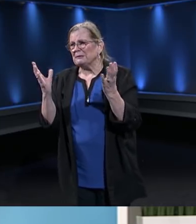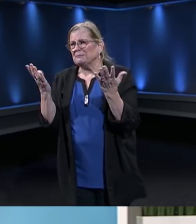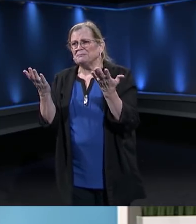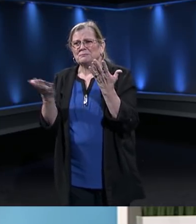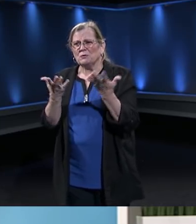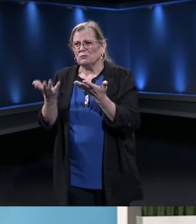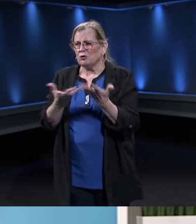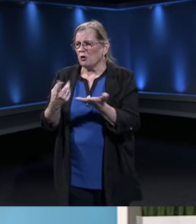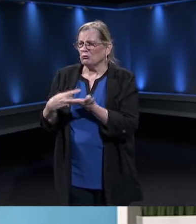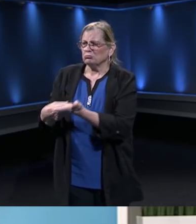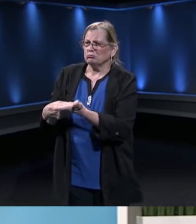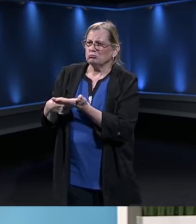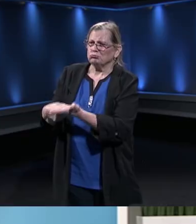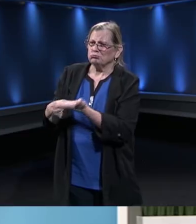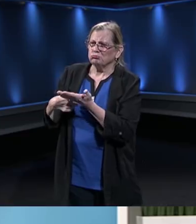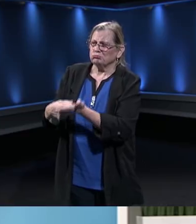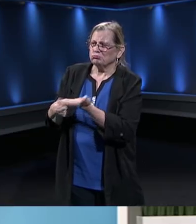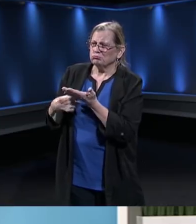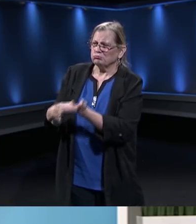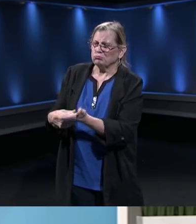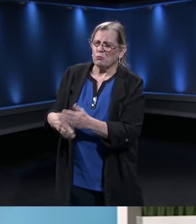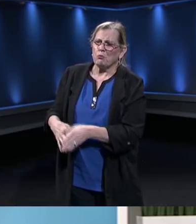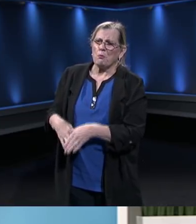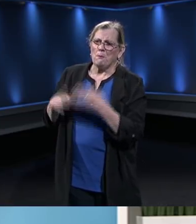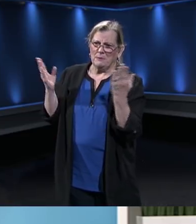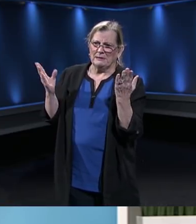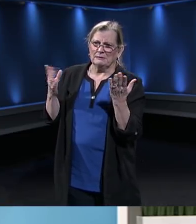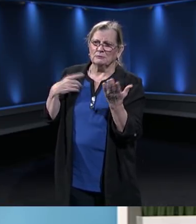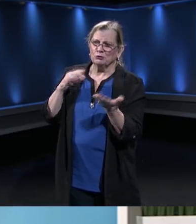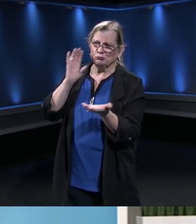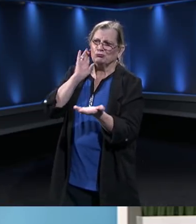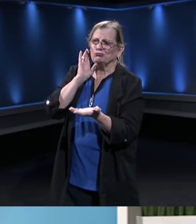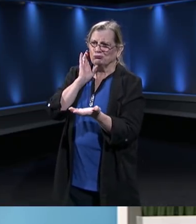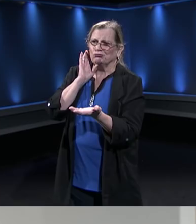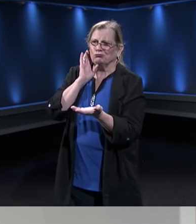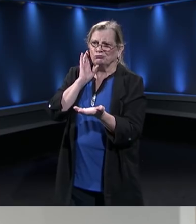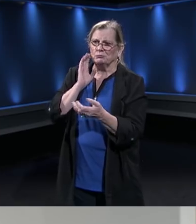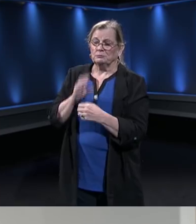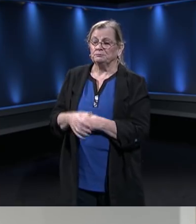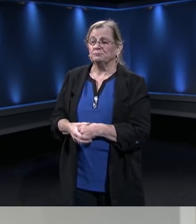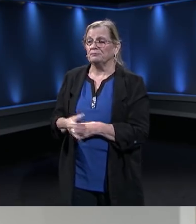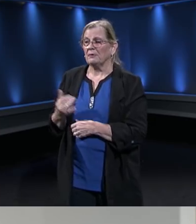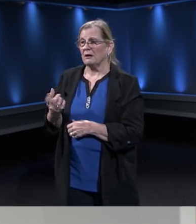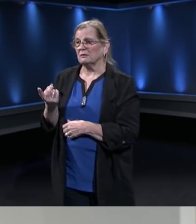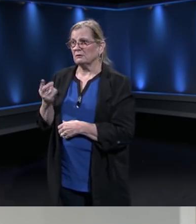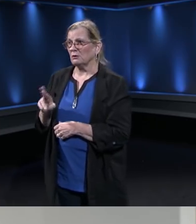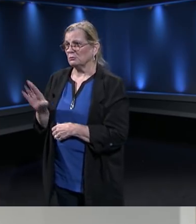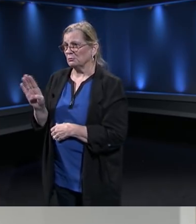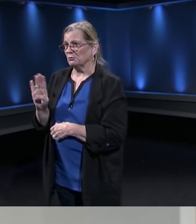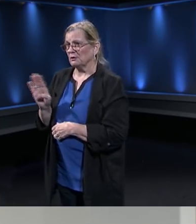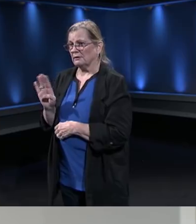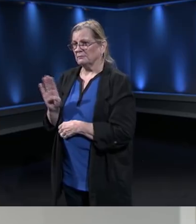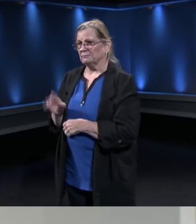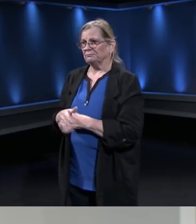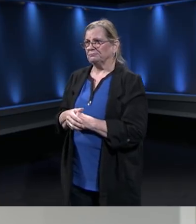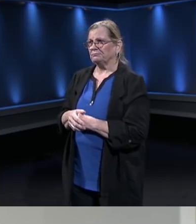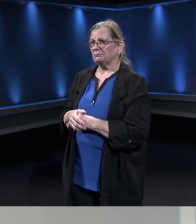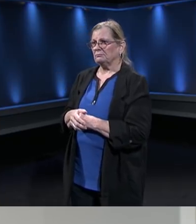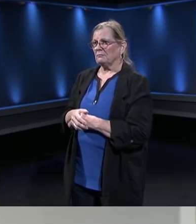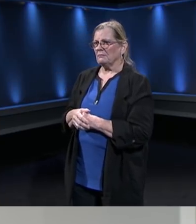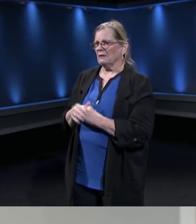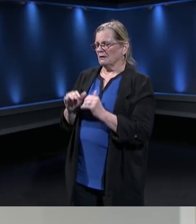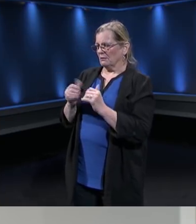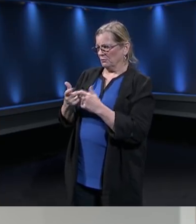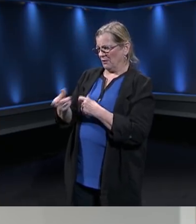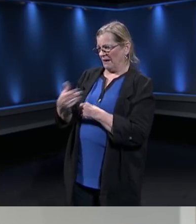because we want to keep that emotional closeness with our kids. Claudia, one of the things, you talked about connections and conversations. How do we do